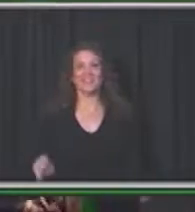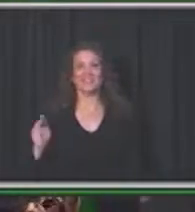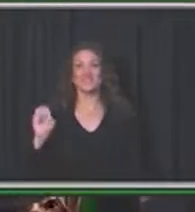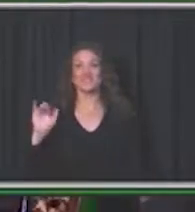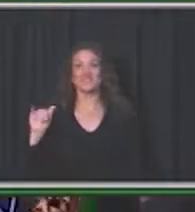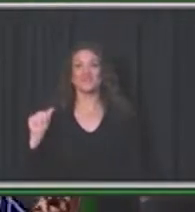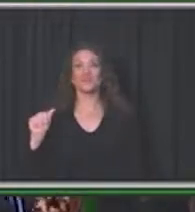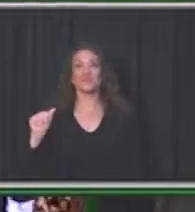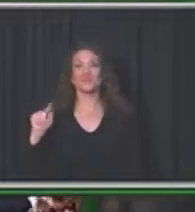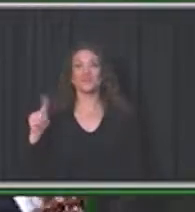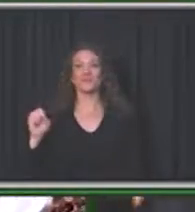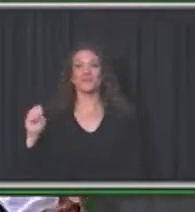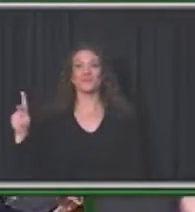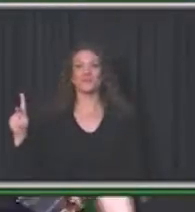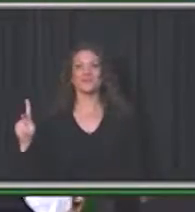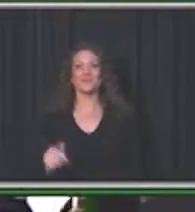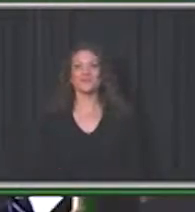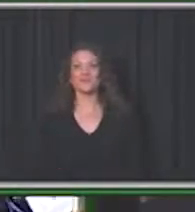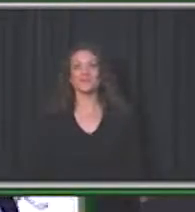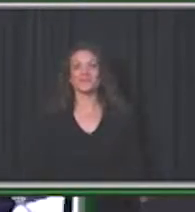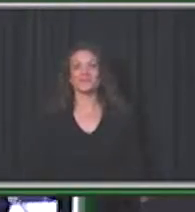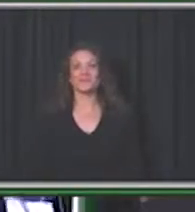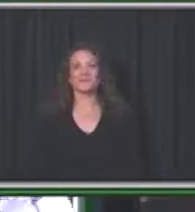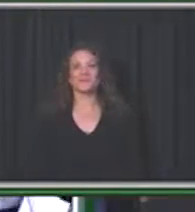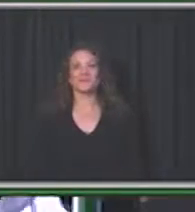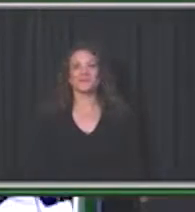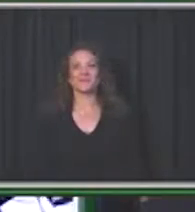Maria Zook.